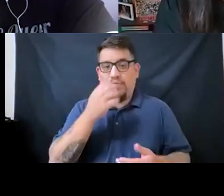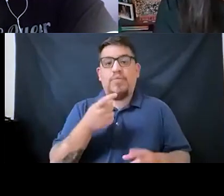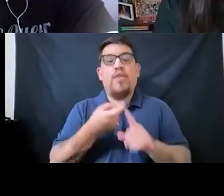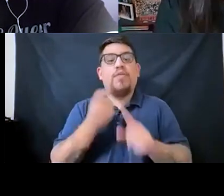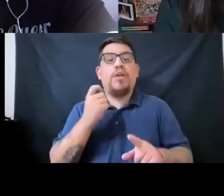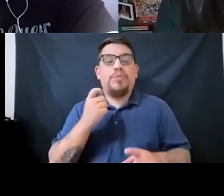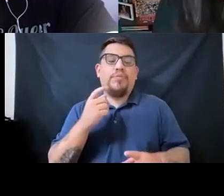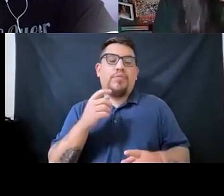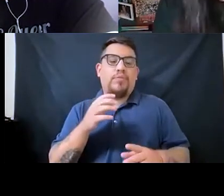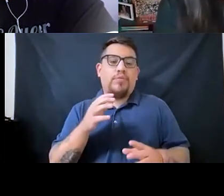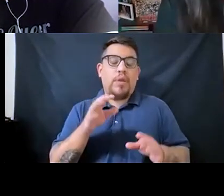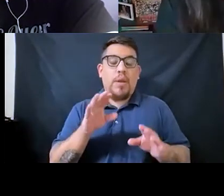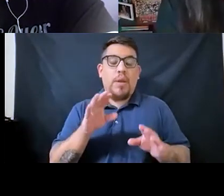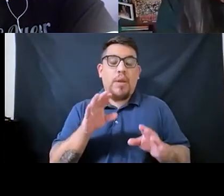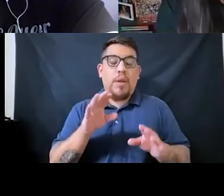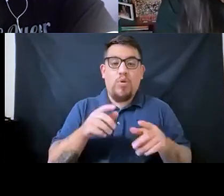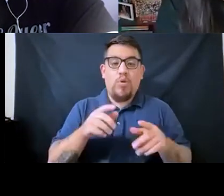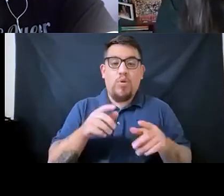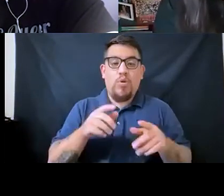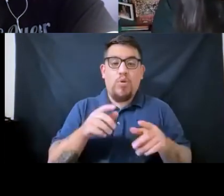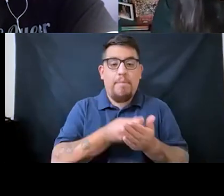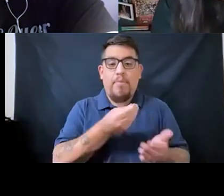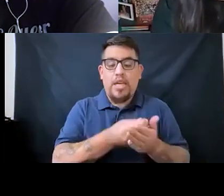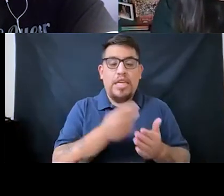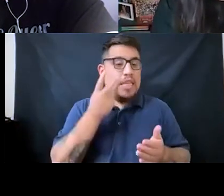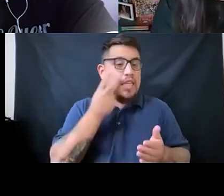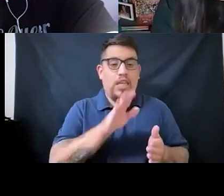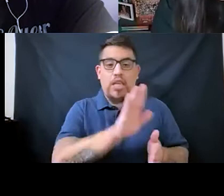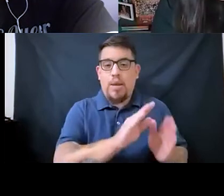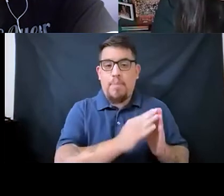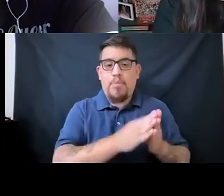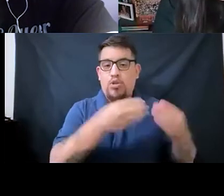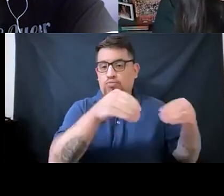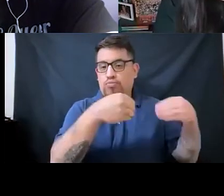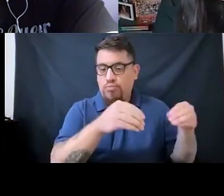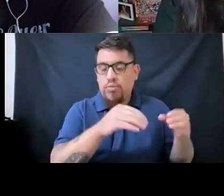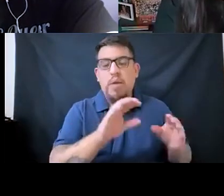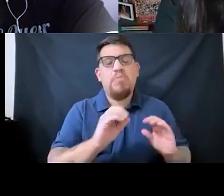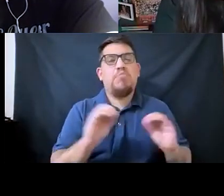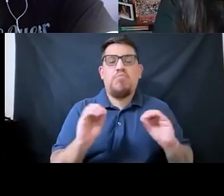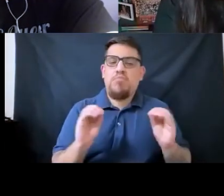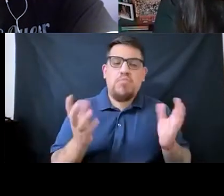But from the folks who are picking it up or like seeing it at their bookstores, I feel like it's been nothing but